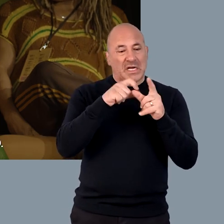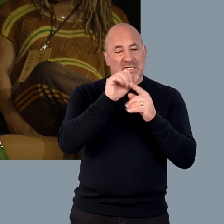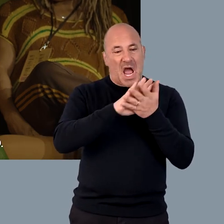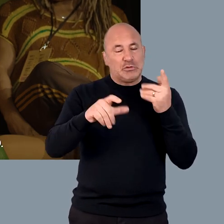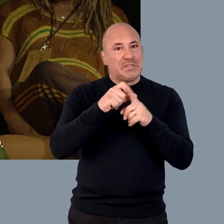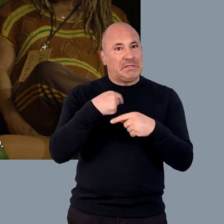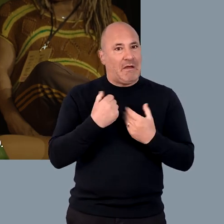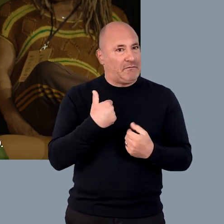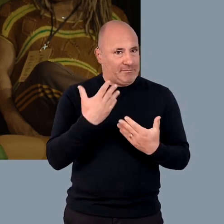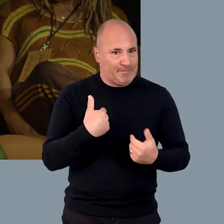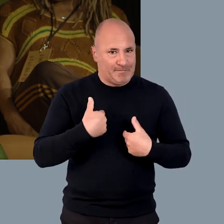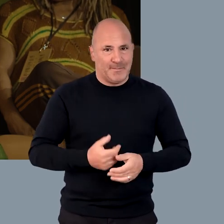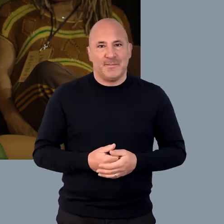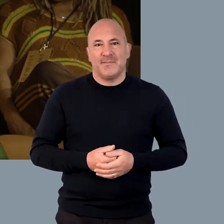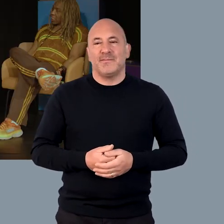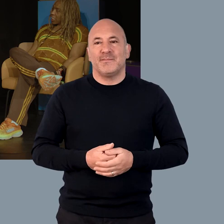ADHD.